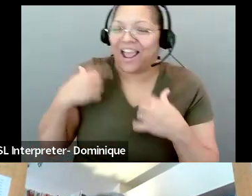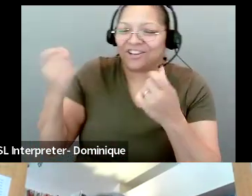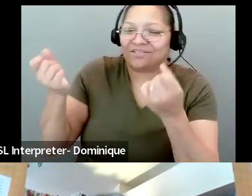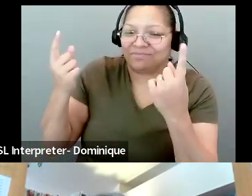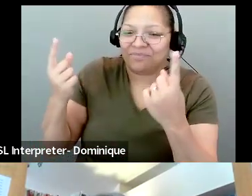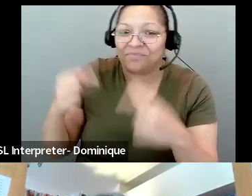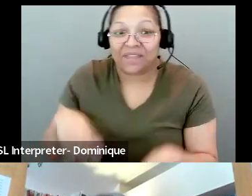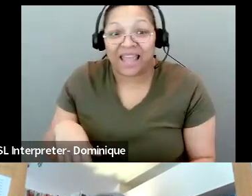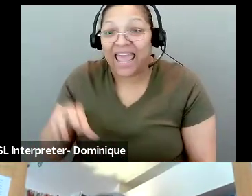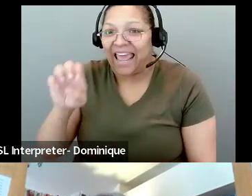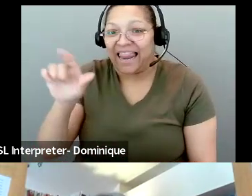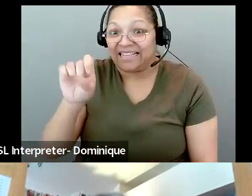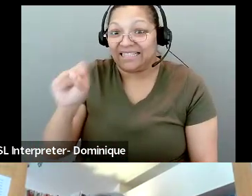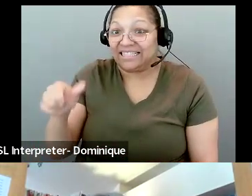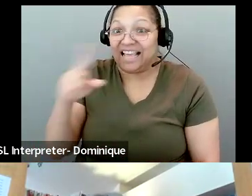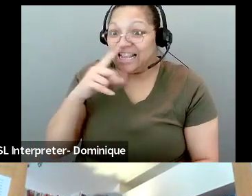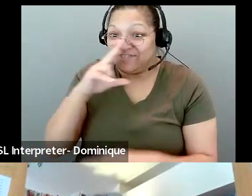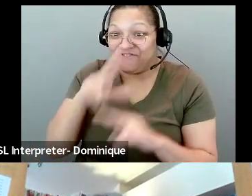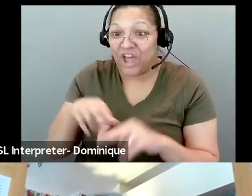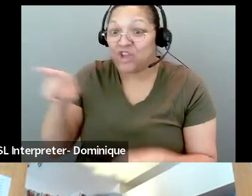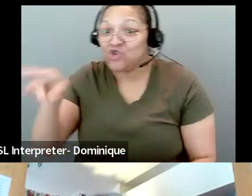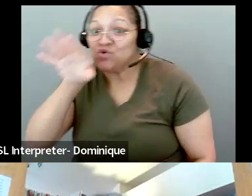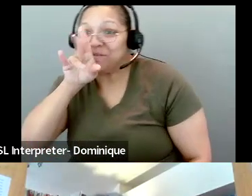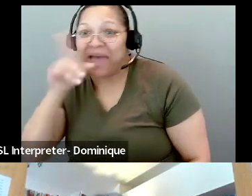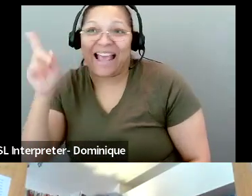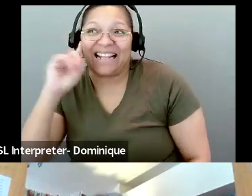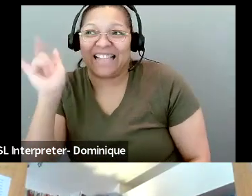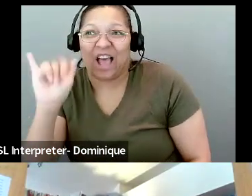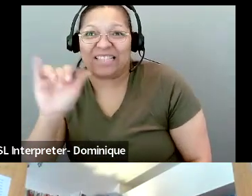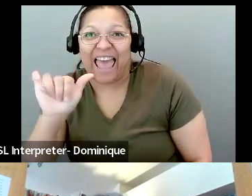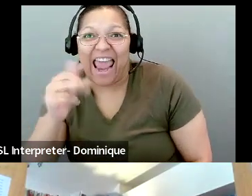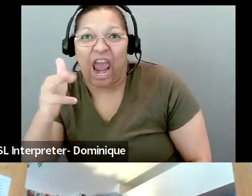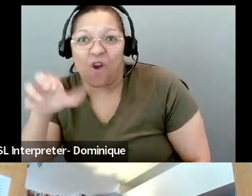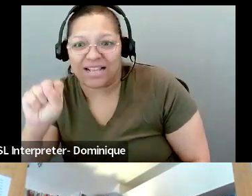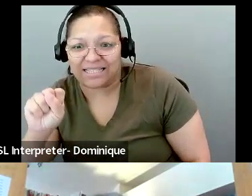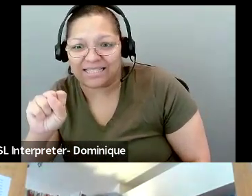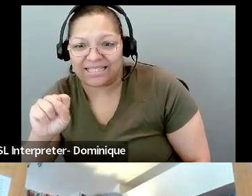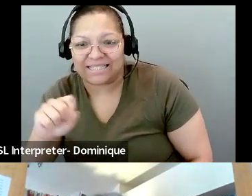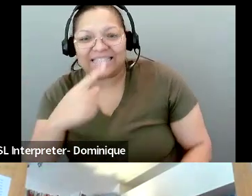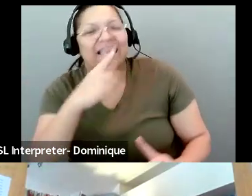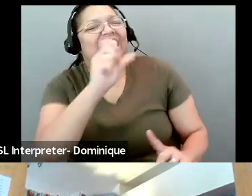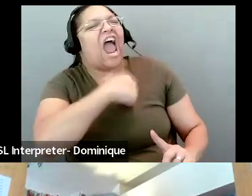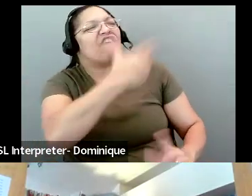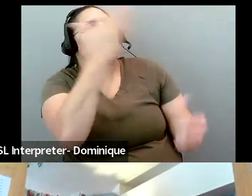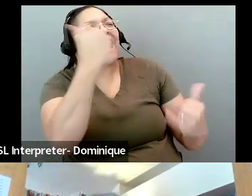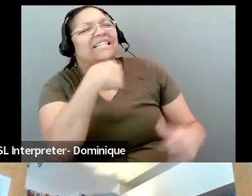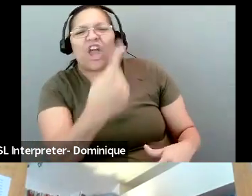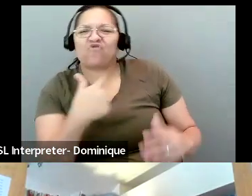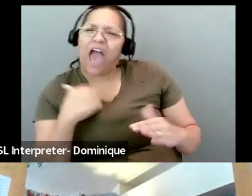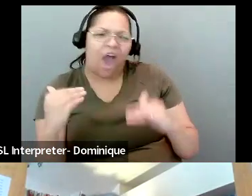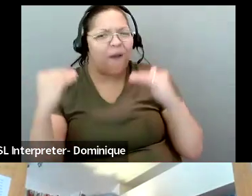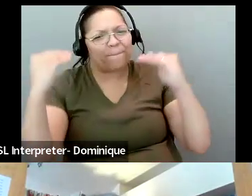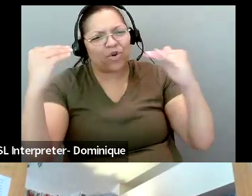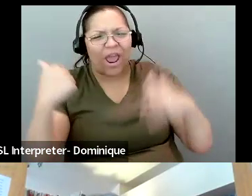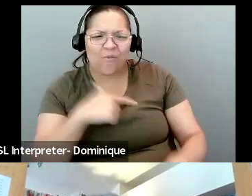Well, that's fun. You speak and it sounds like Arius. I don't know. Yeah, I forgot to tell you, Don, I upgraded. We got